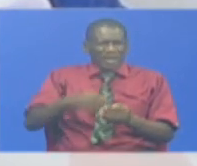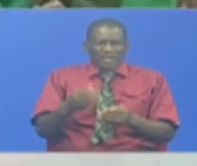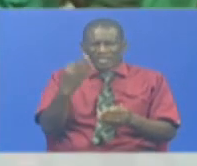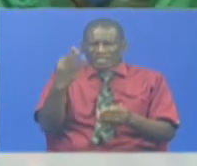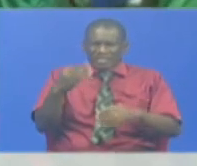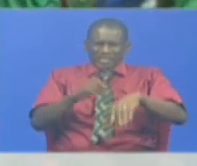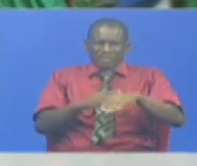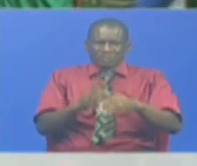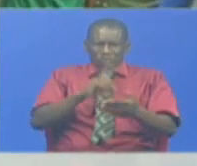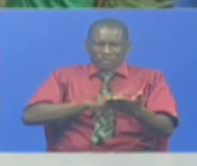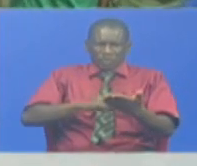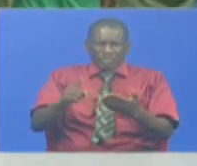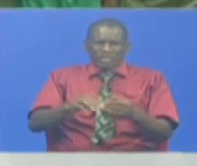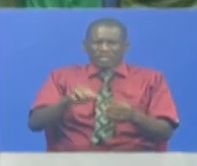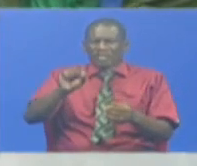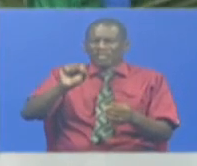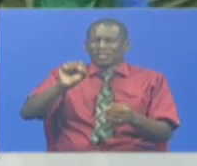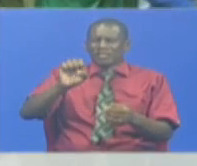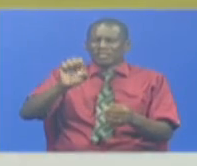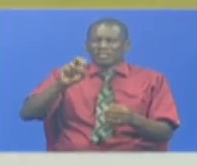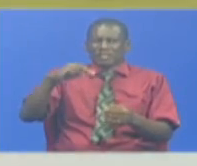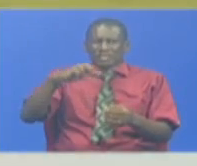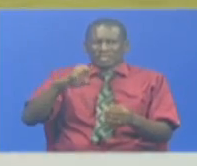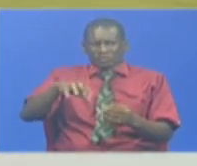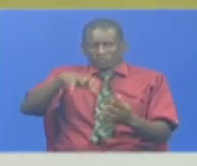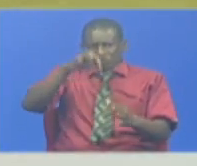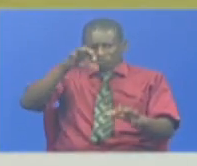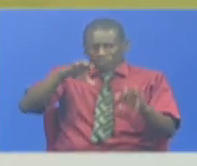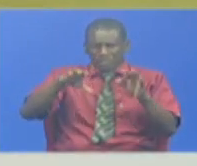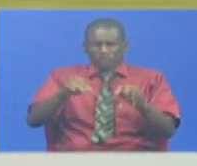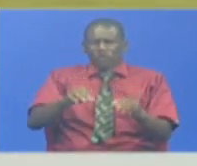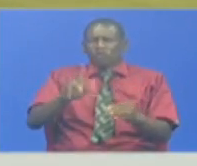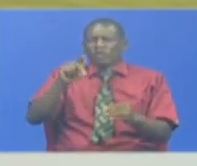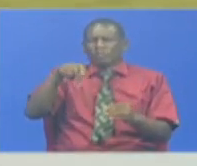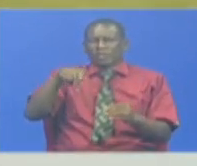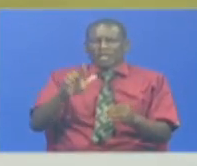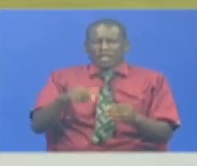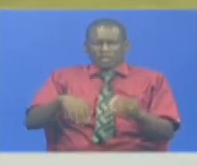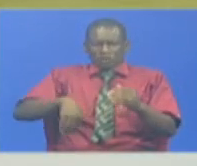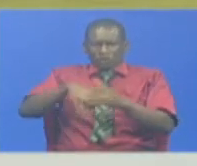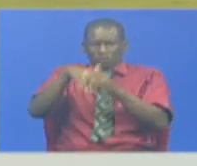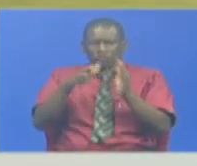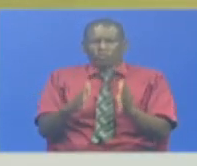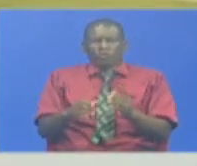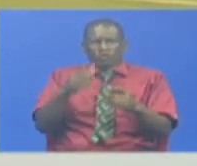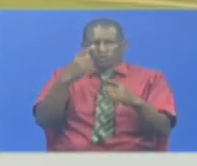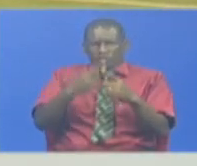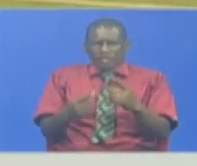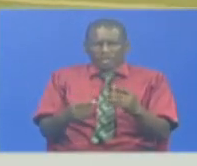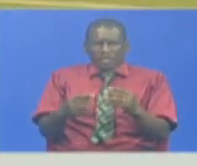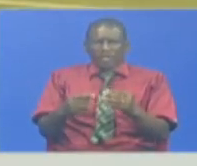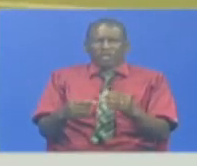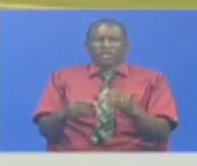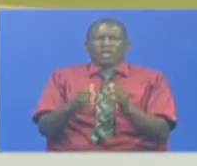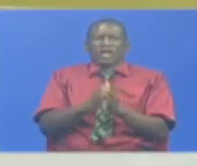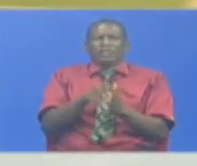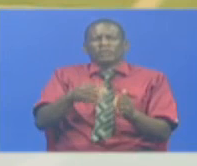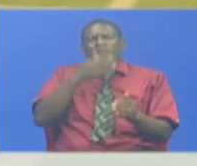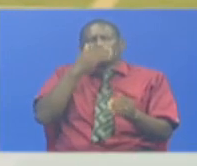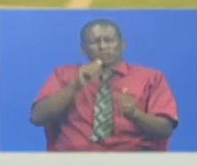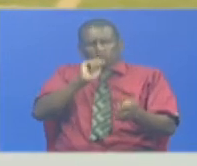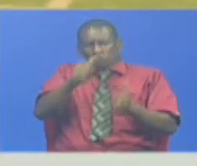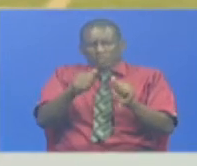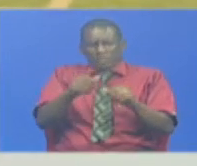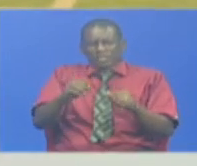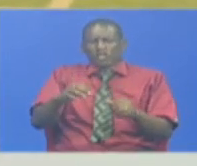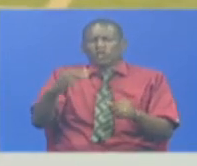week. Tuyisenge, who was nominated for KPL Player of the Year on his debut season, reminisces on his best game in the green and